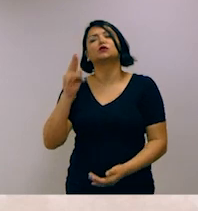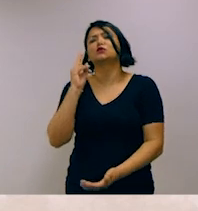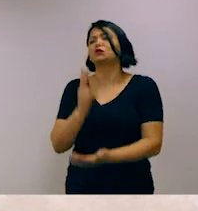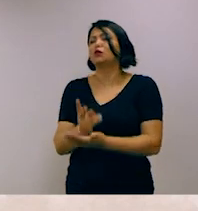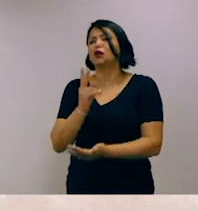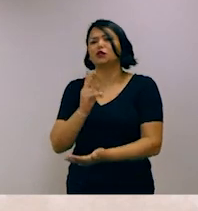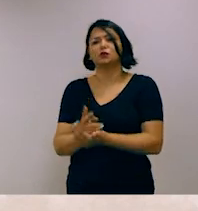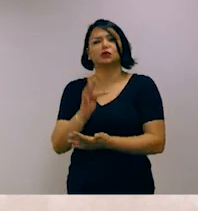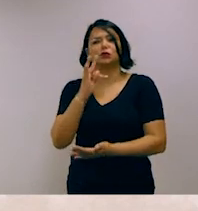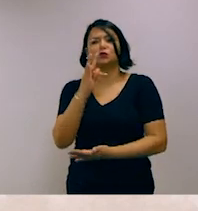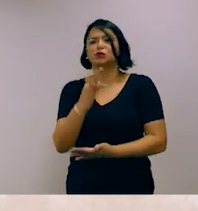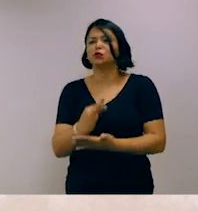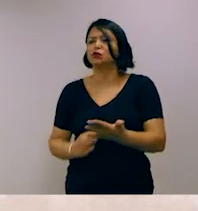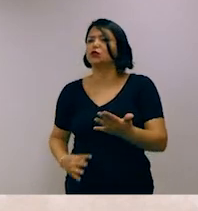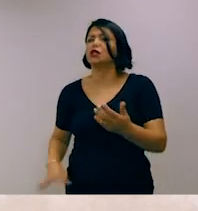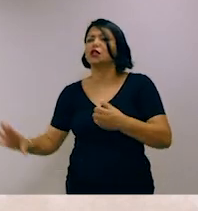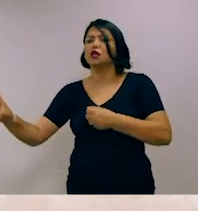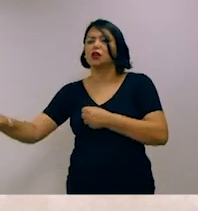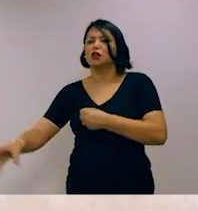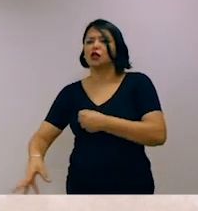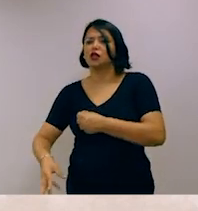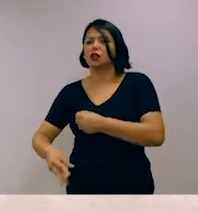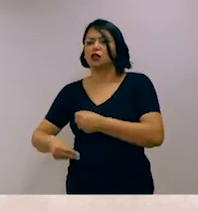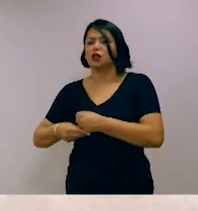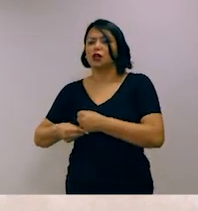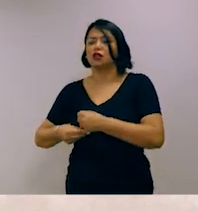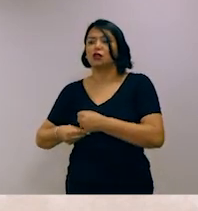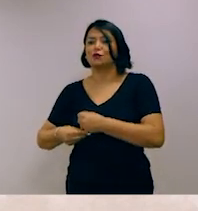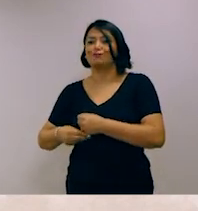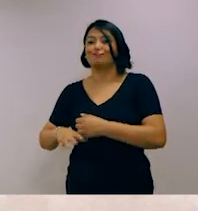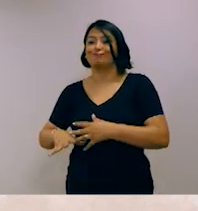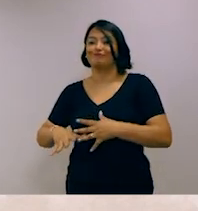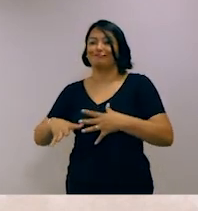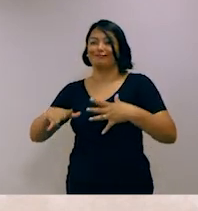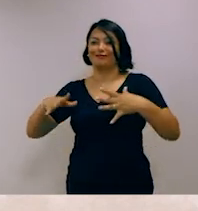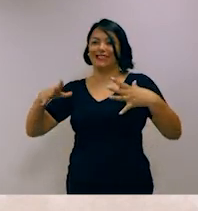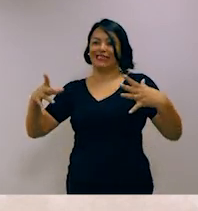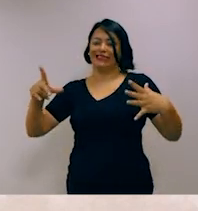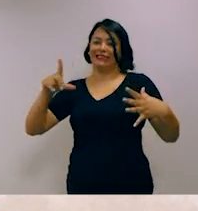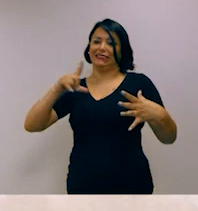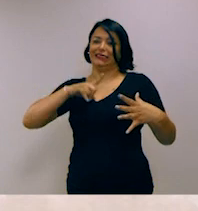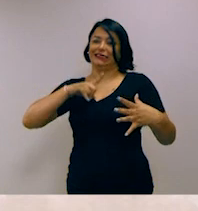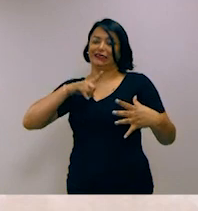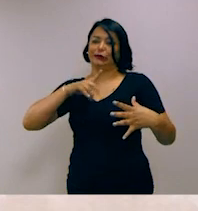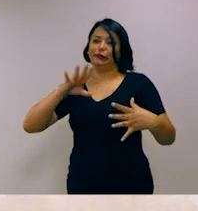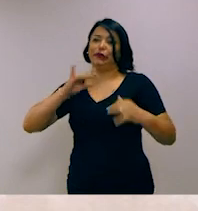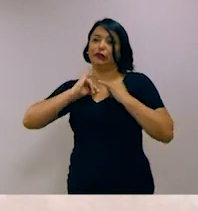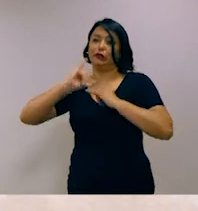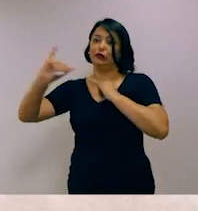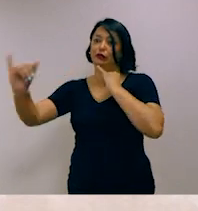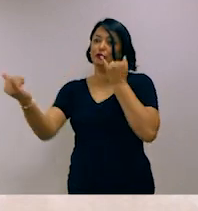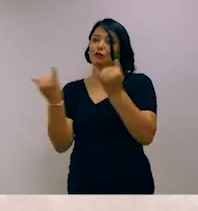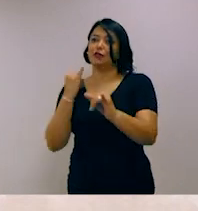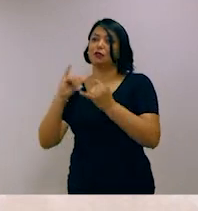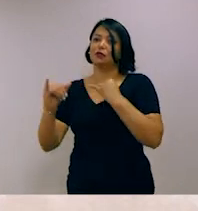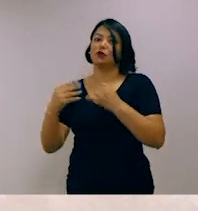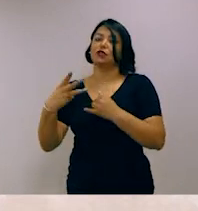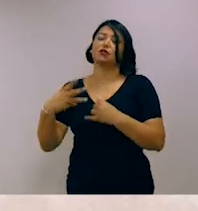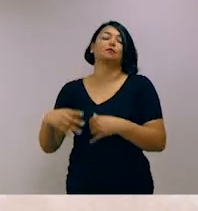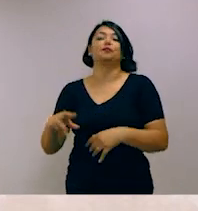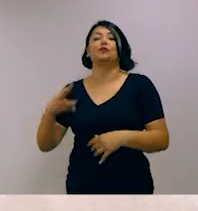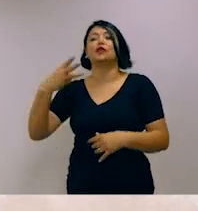text of the petitions, the reasons, the annexes, but the petitions now jumped to